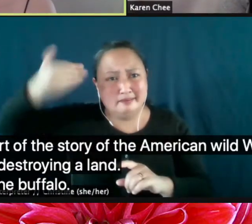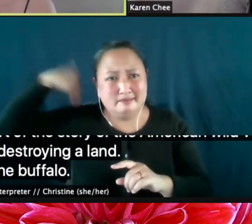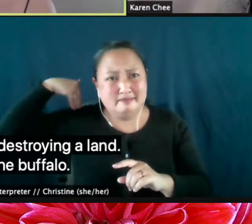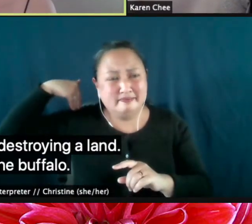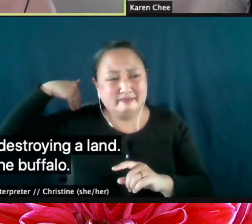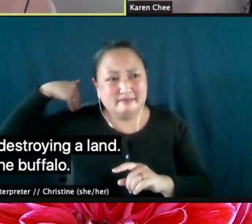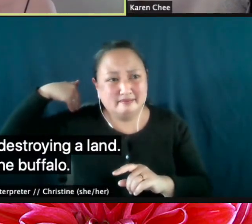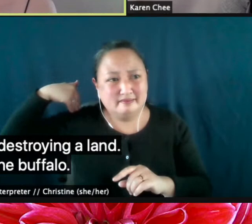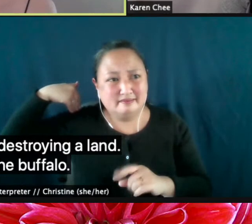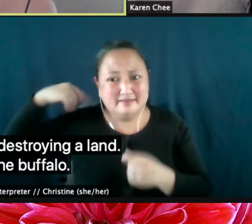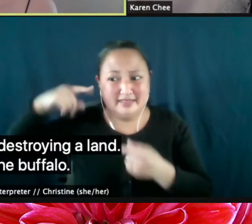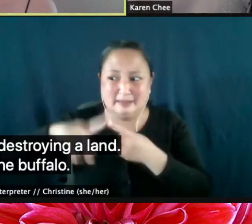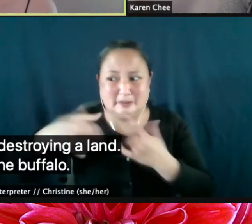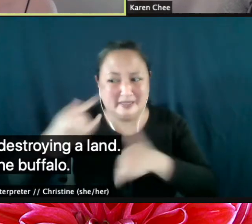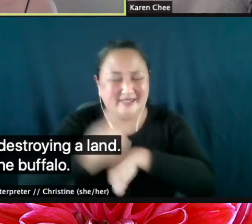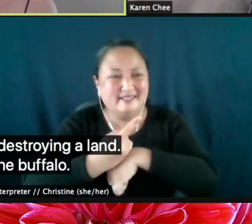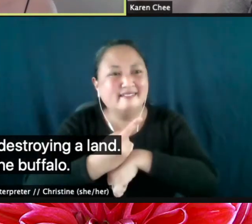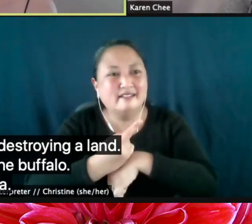perspective,